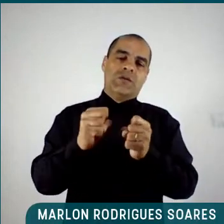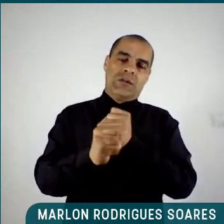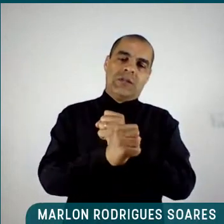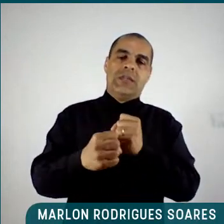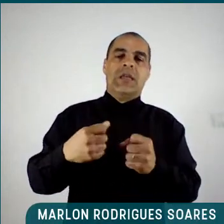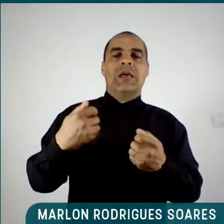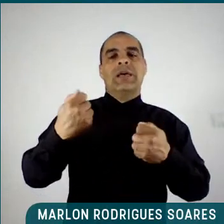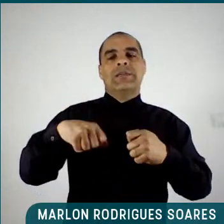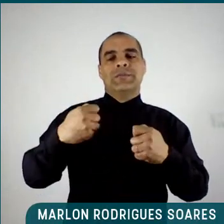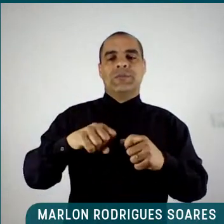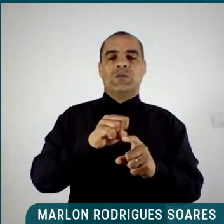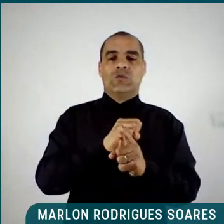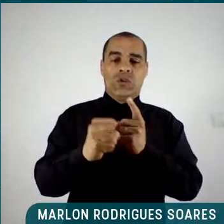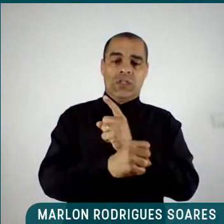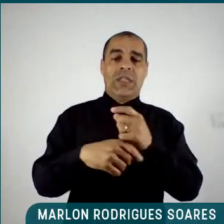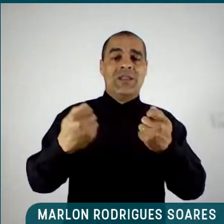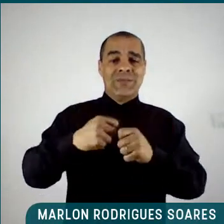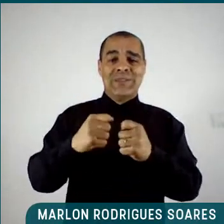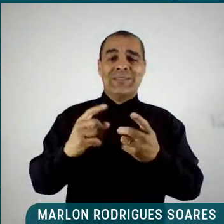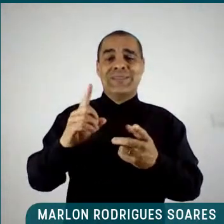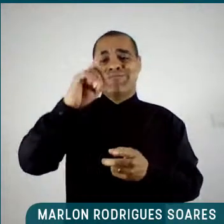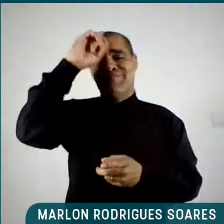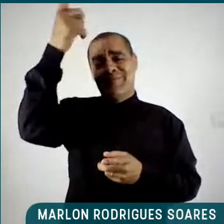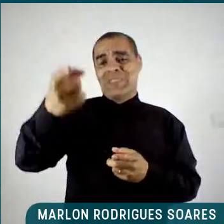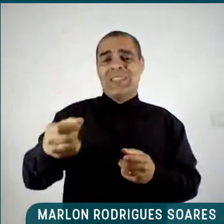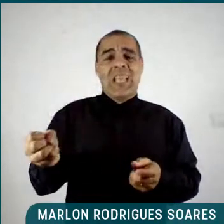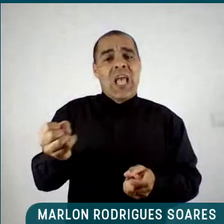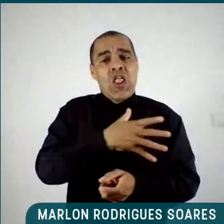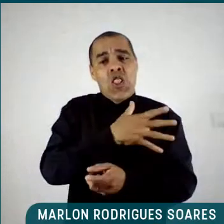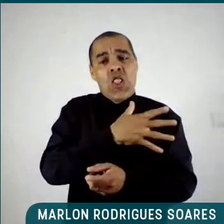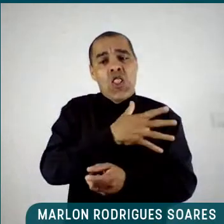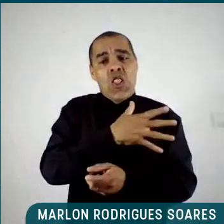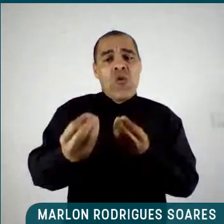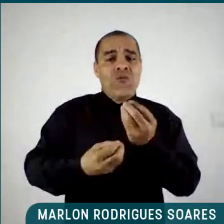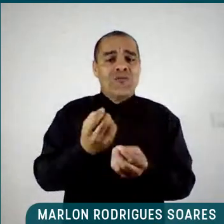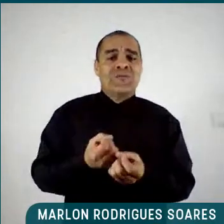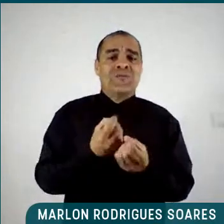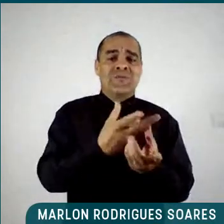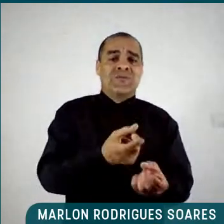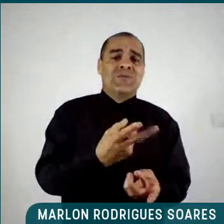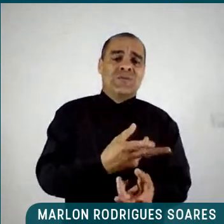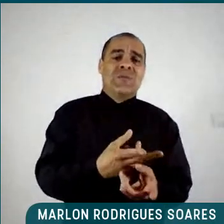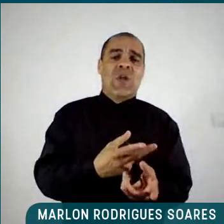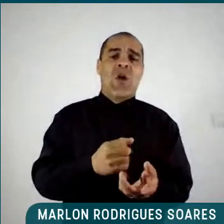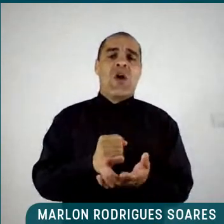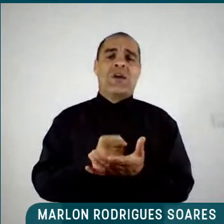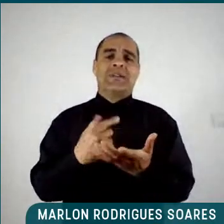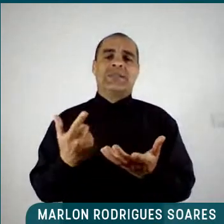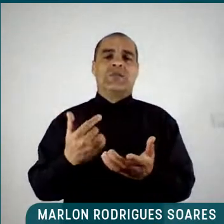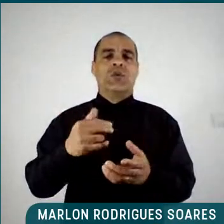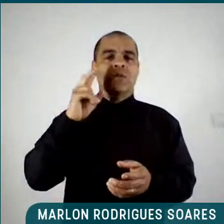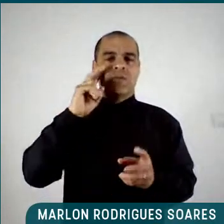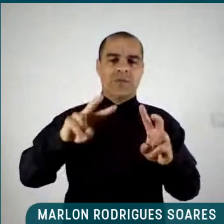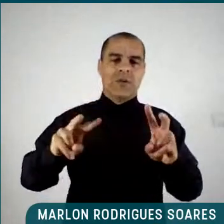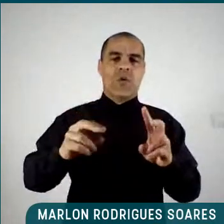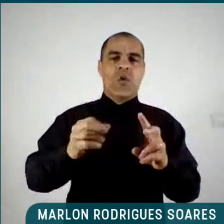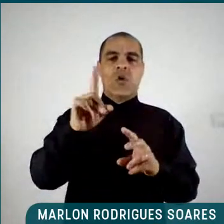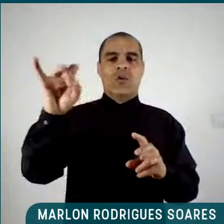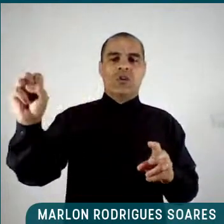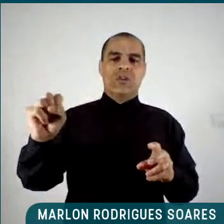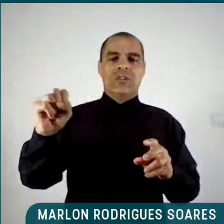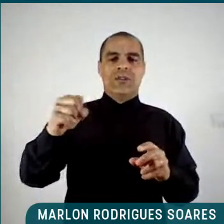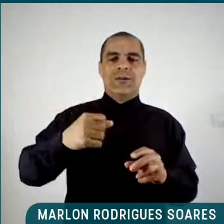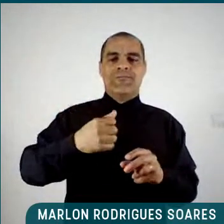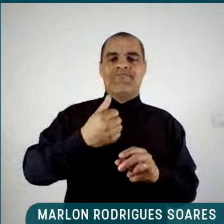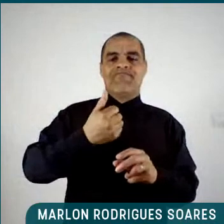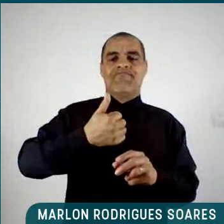inclusivos. why Outro ponto don't não vai we ser, all have eu vou trazer access primeiro to financing? a greve dos entregadores